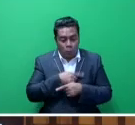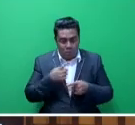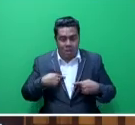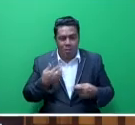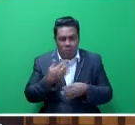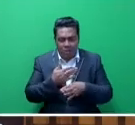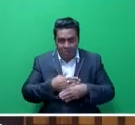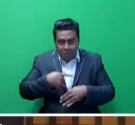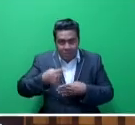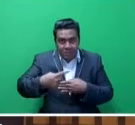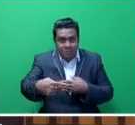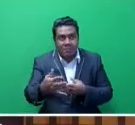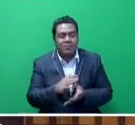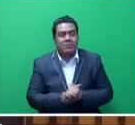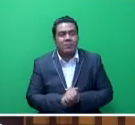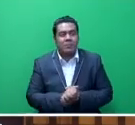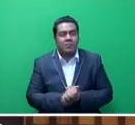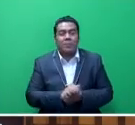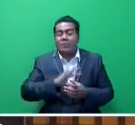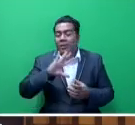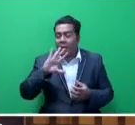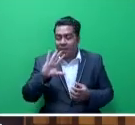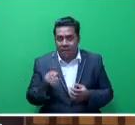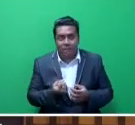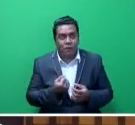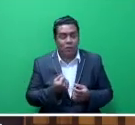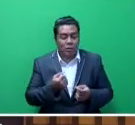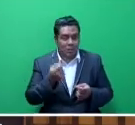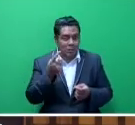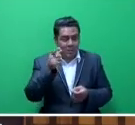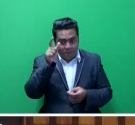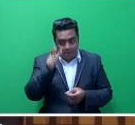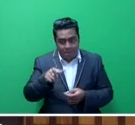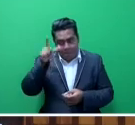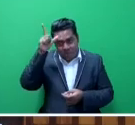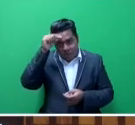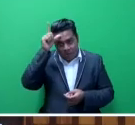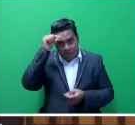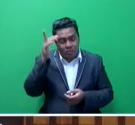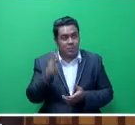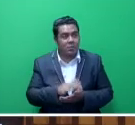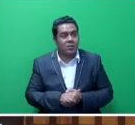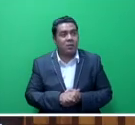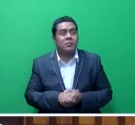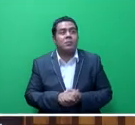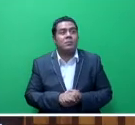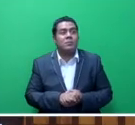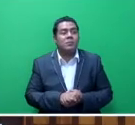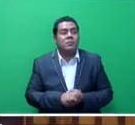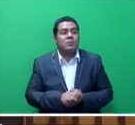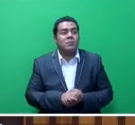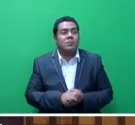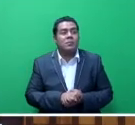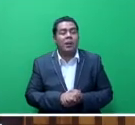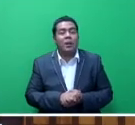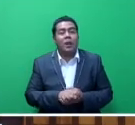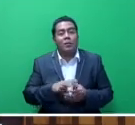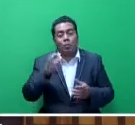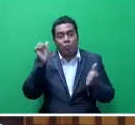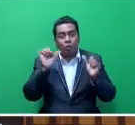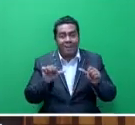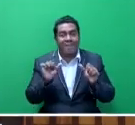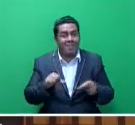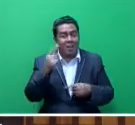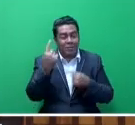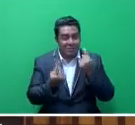to vaccinate every eligible Fijian, which we view clearly as the most essential element to protect